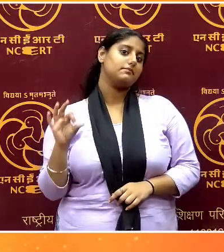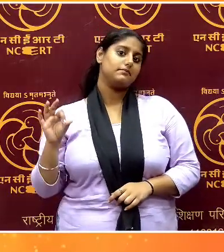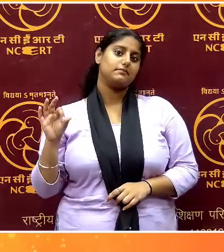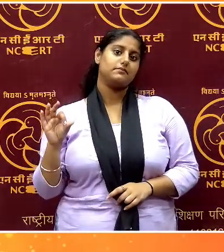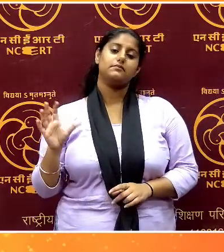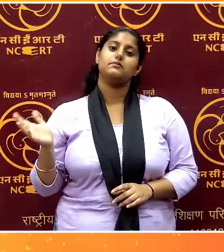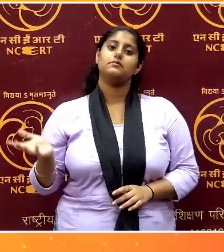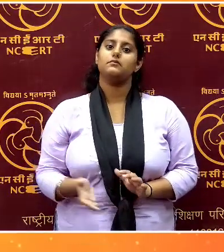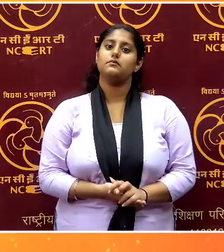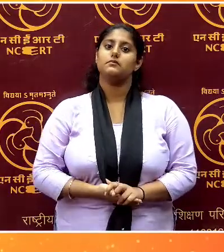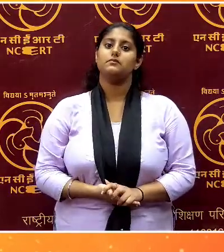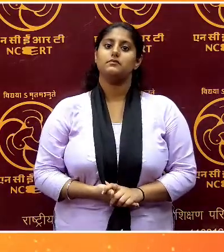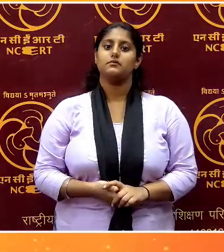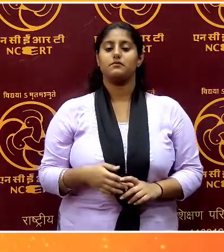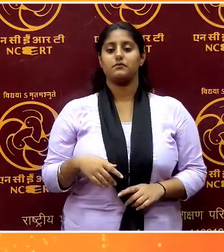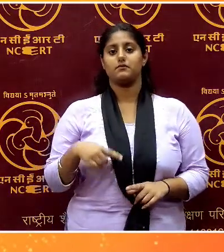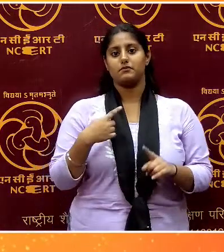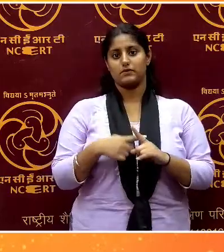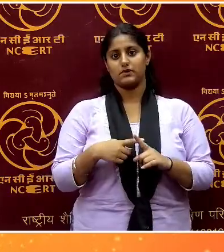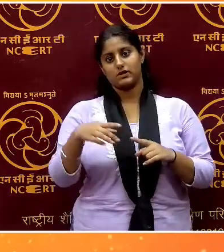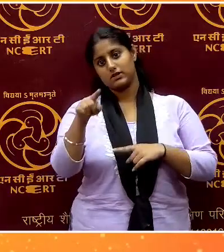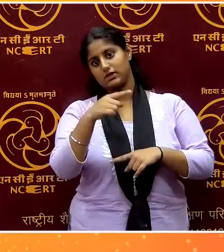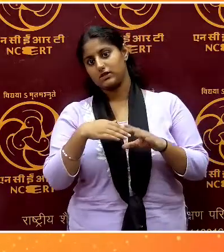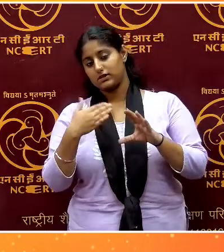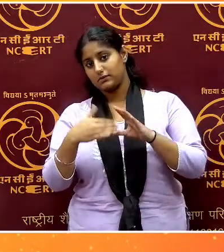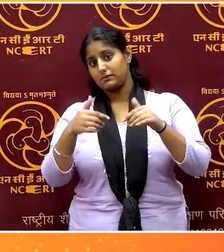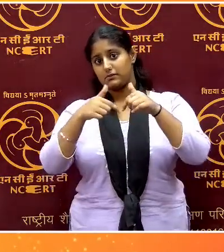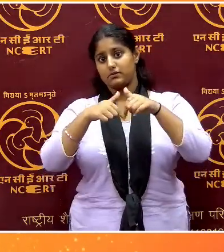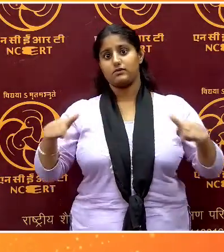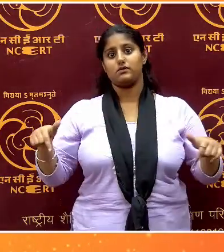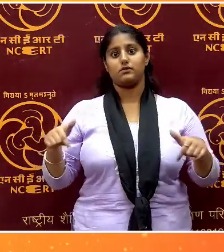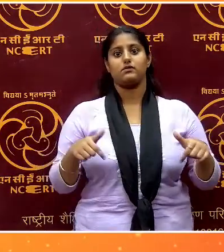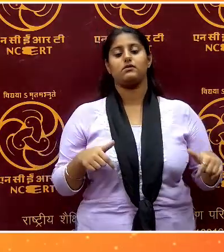8800440559. You can also write mail to us on